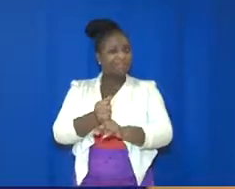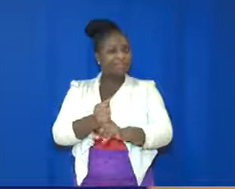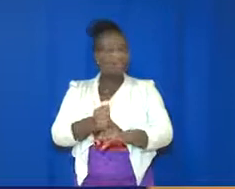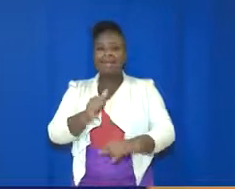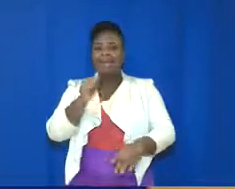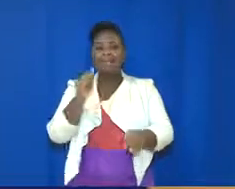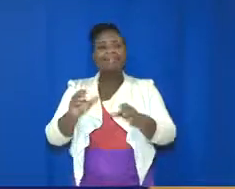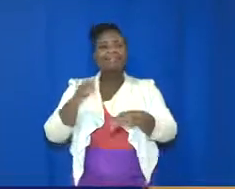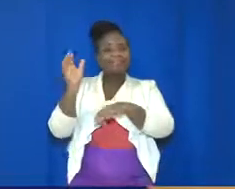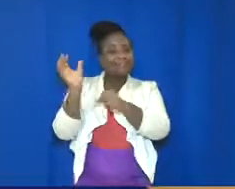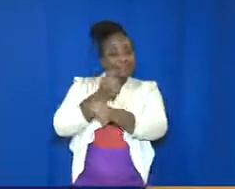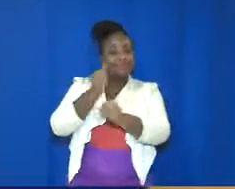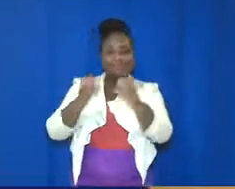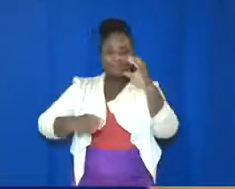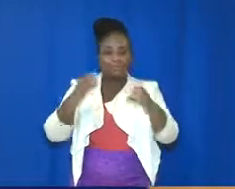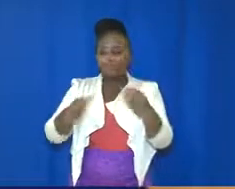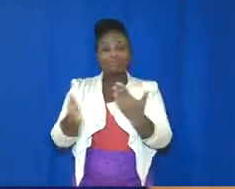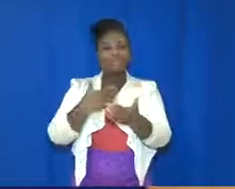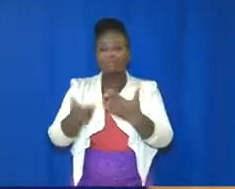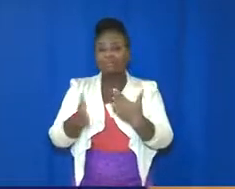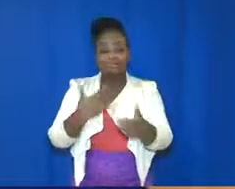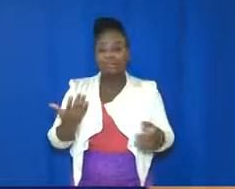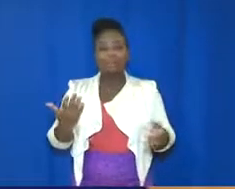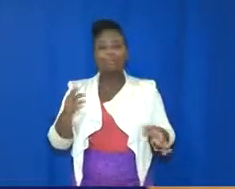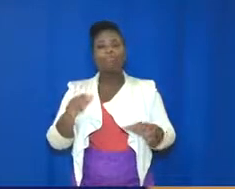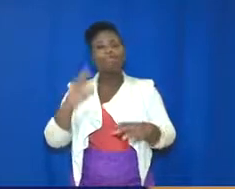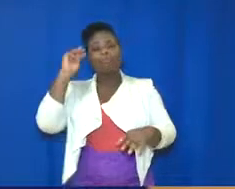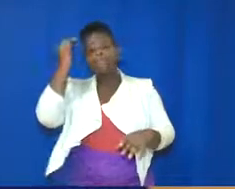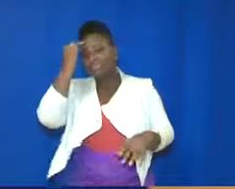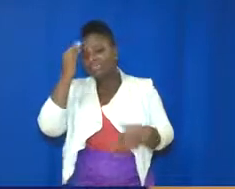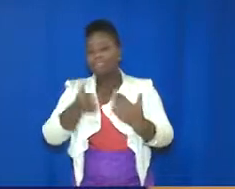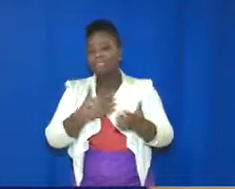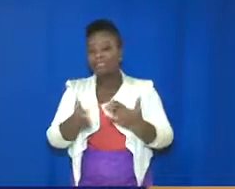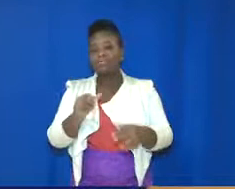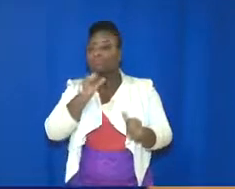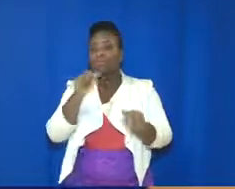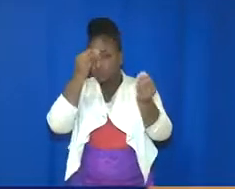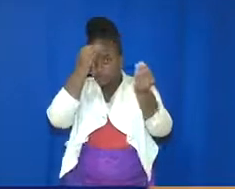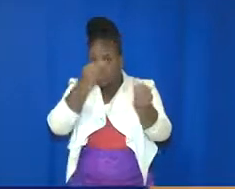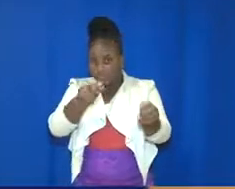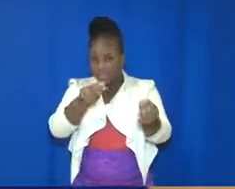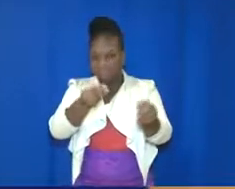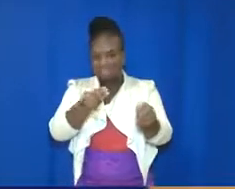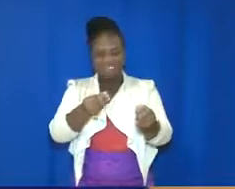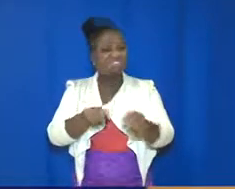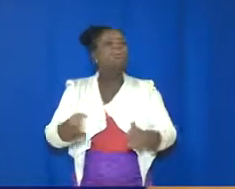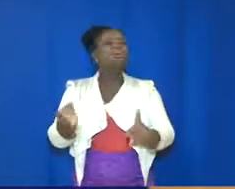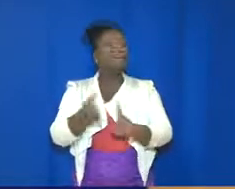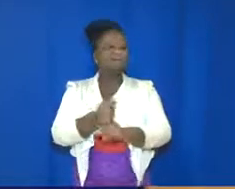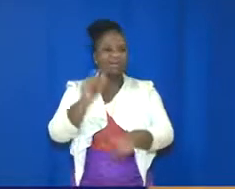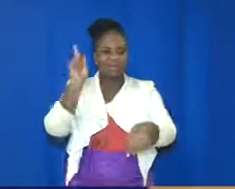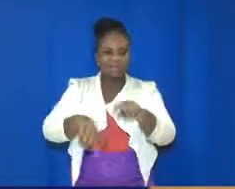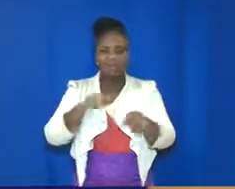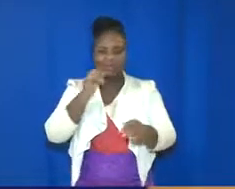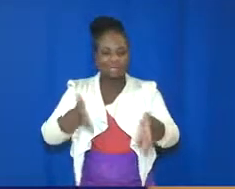prosecuting persons, irrespective of their status in society, who flout these regulations. We cannot